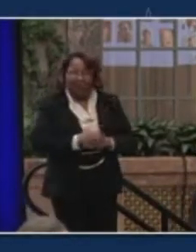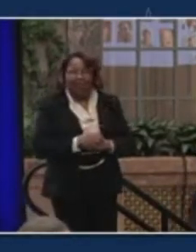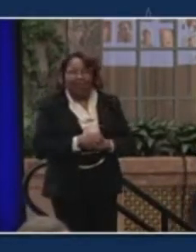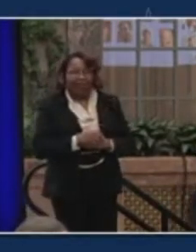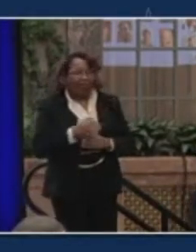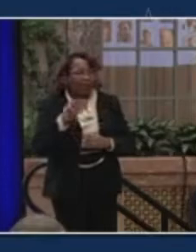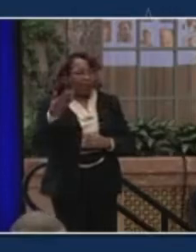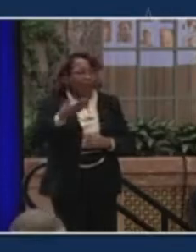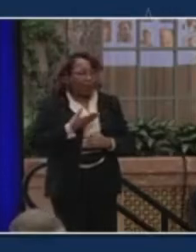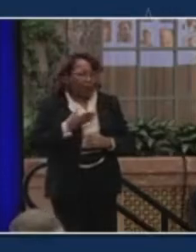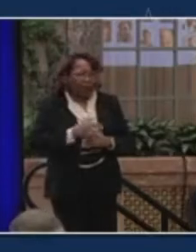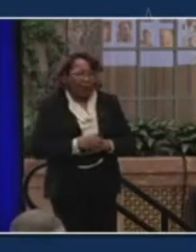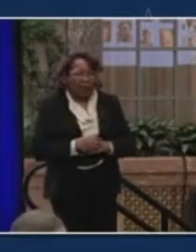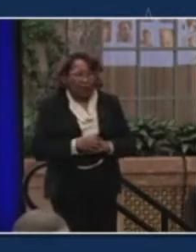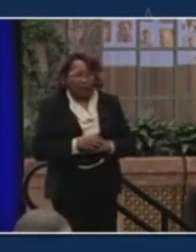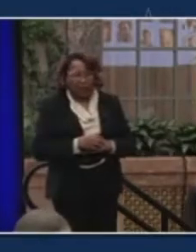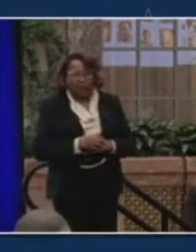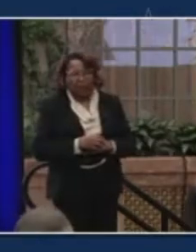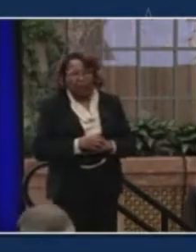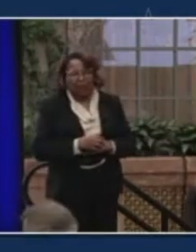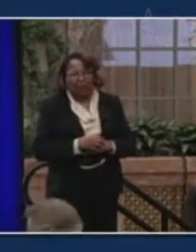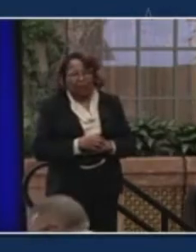welcome our governor, J.B. Pritzker.